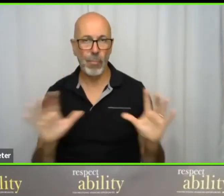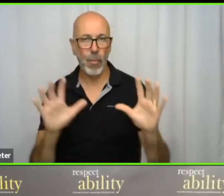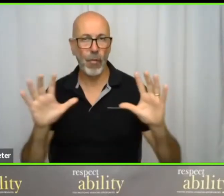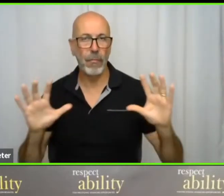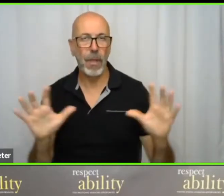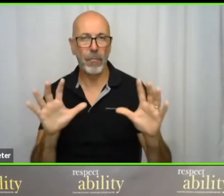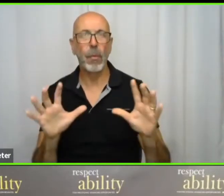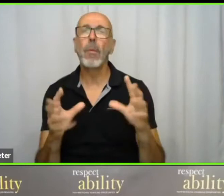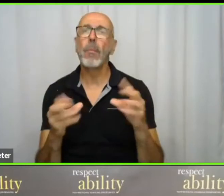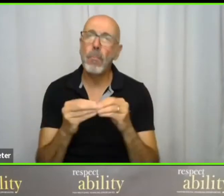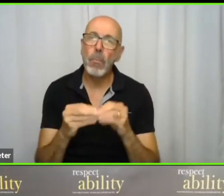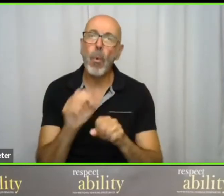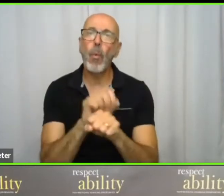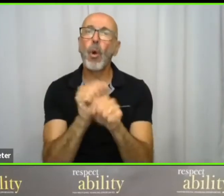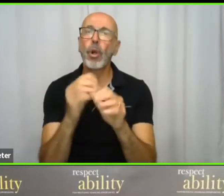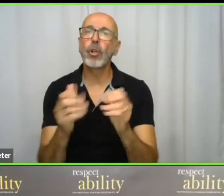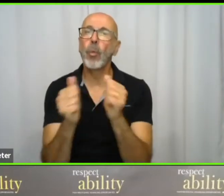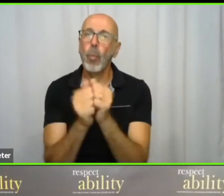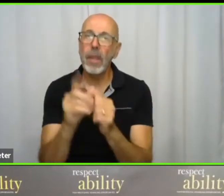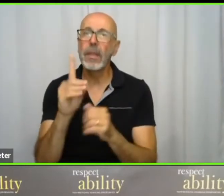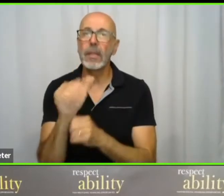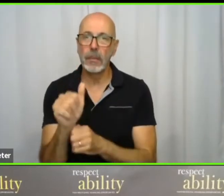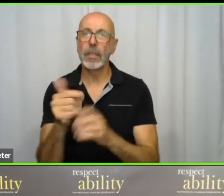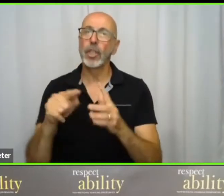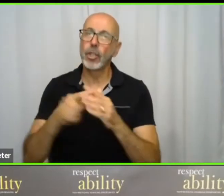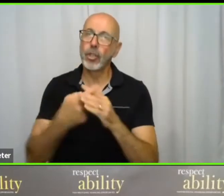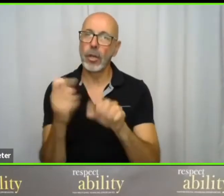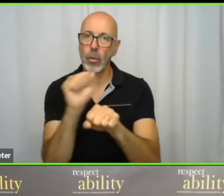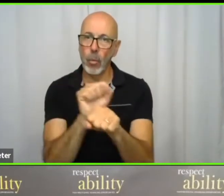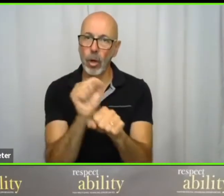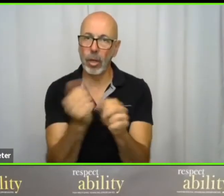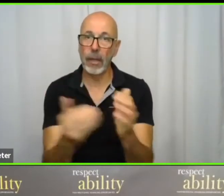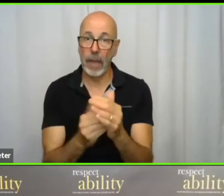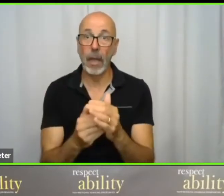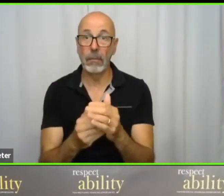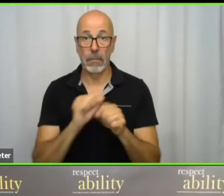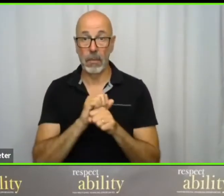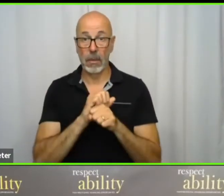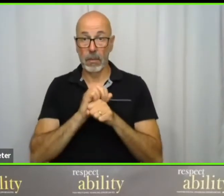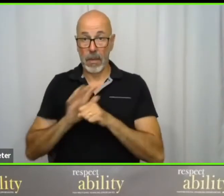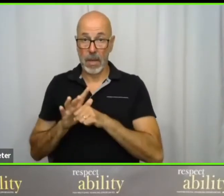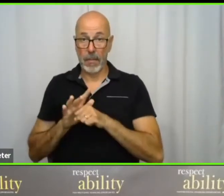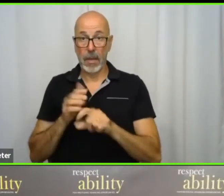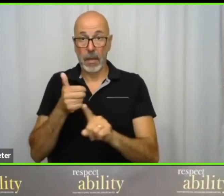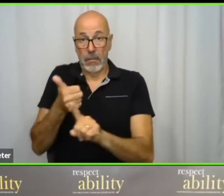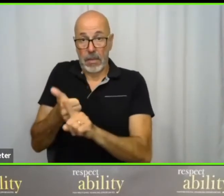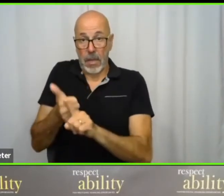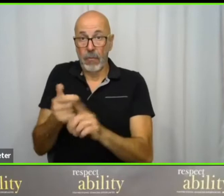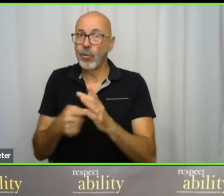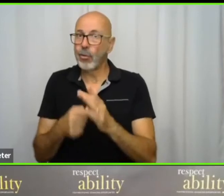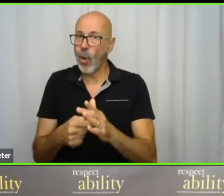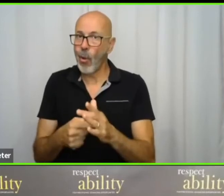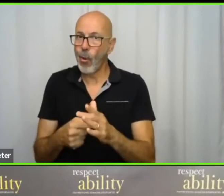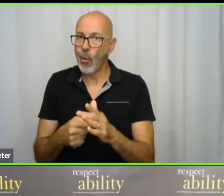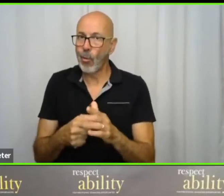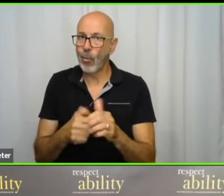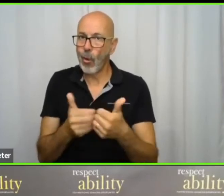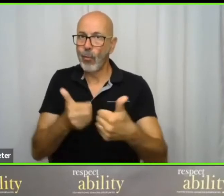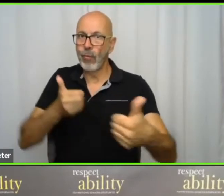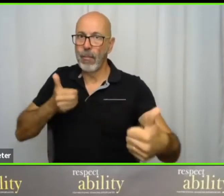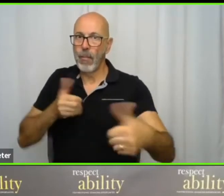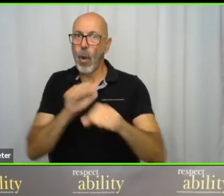with disabilities getting back into the workforce. And the pandemic has shown that remote work is a